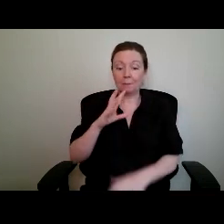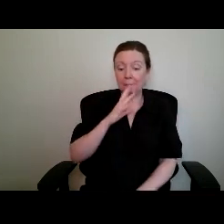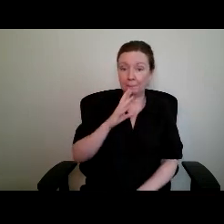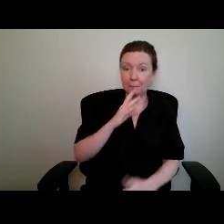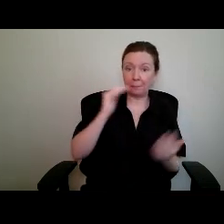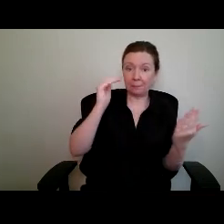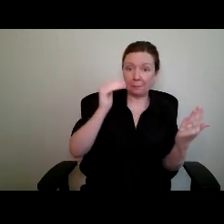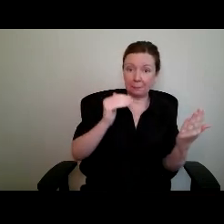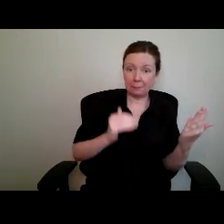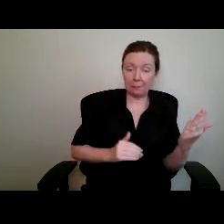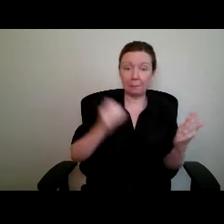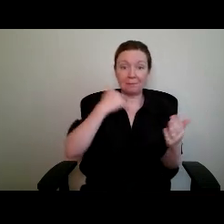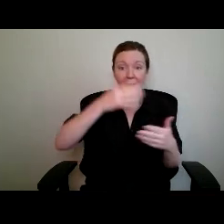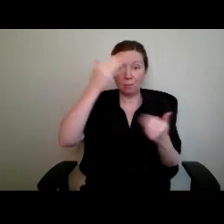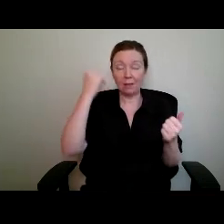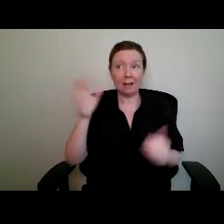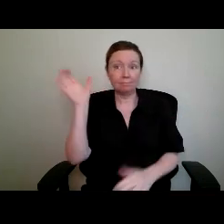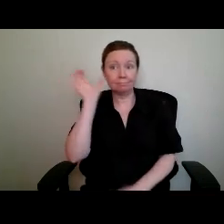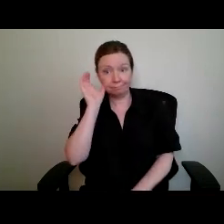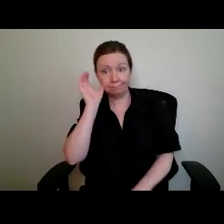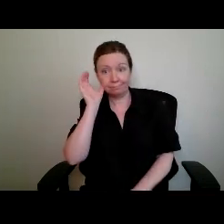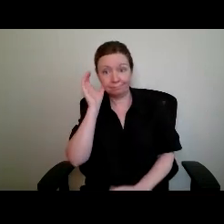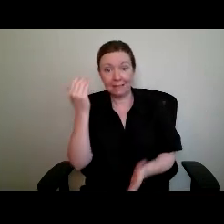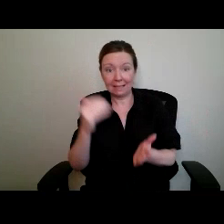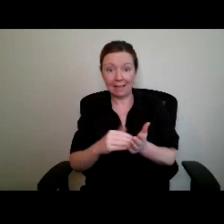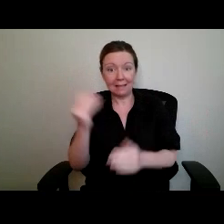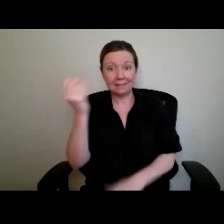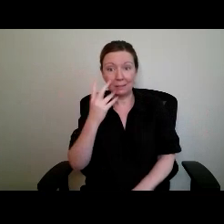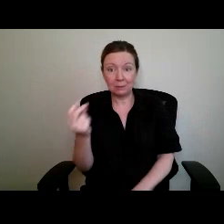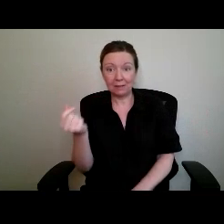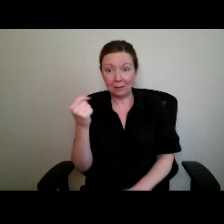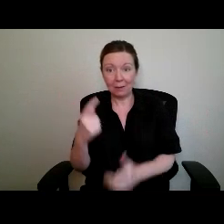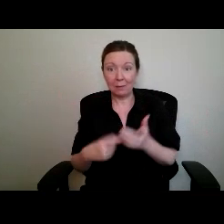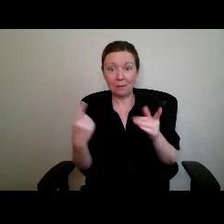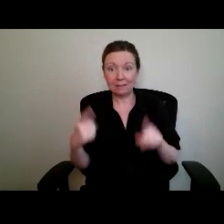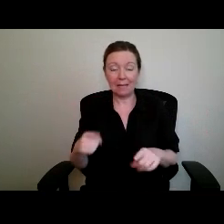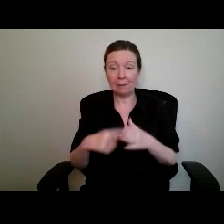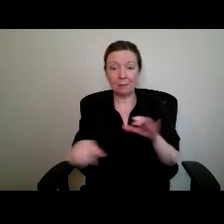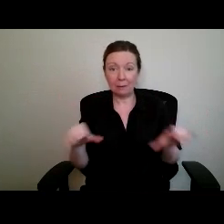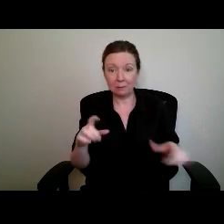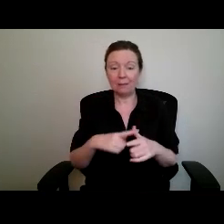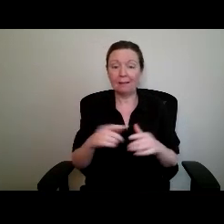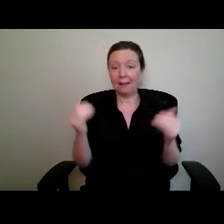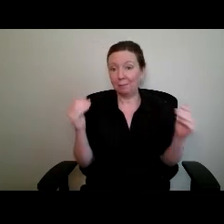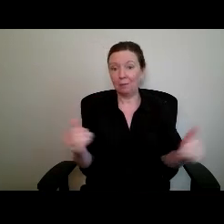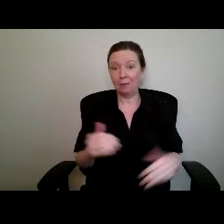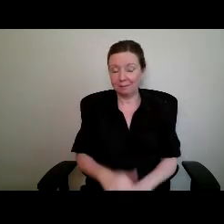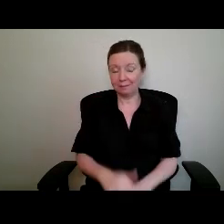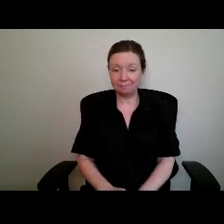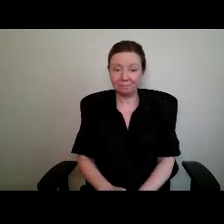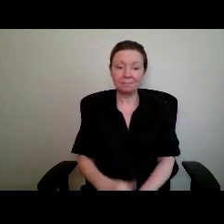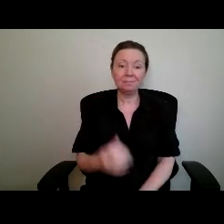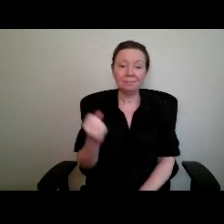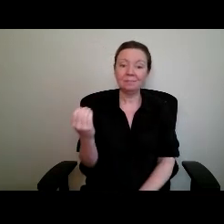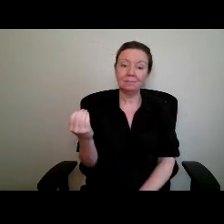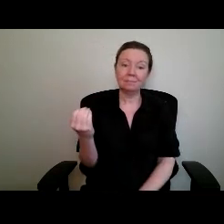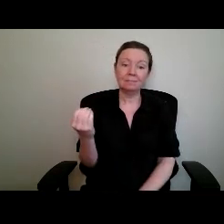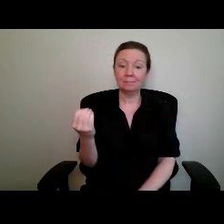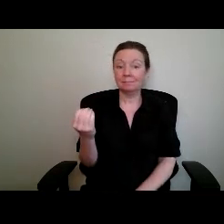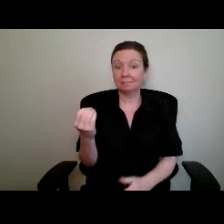recorder. That way, if I forget, I can just hit play. It tells me right away what's happening, and I can move on to the next thing. So there's very